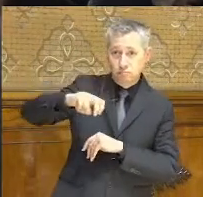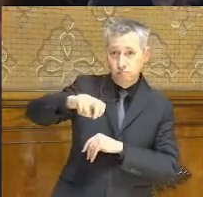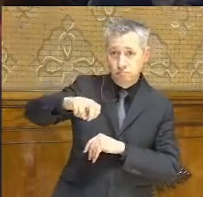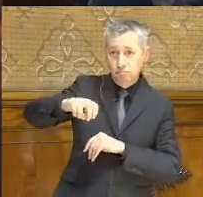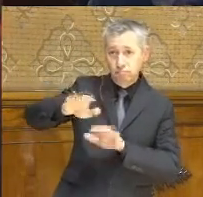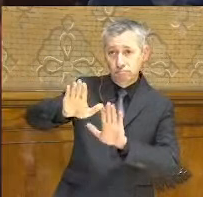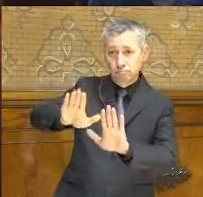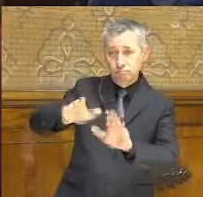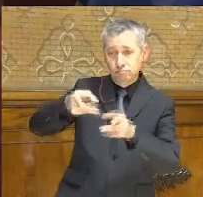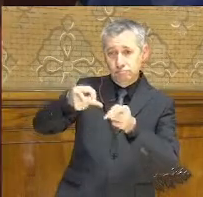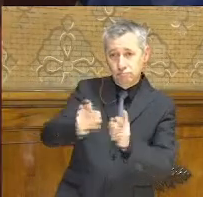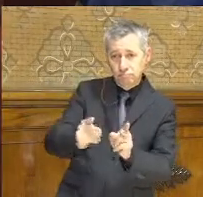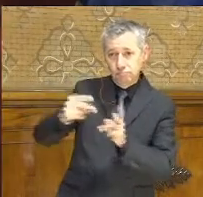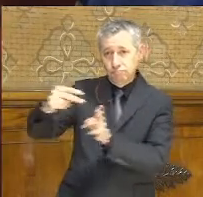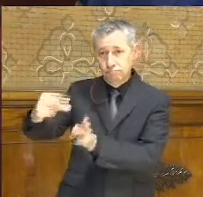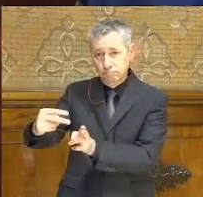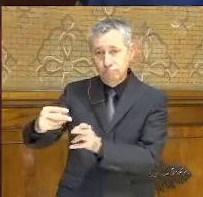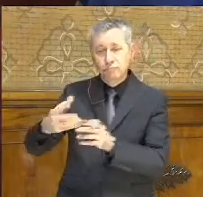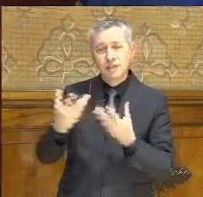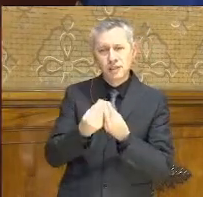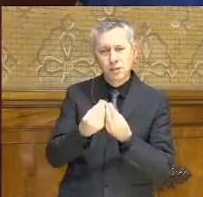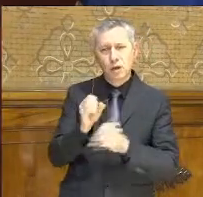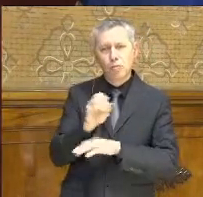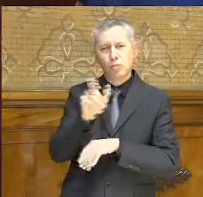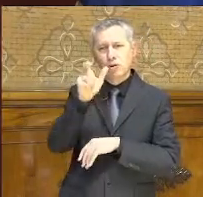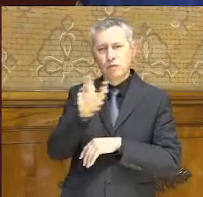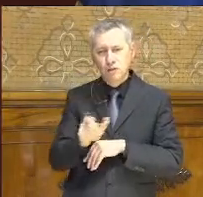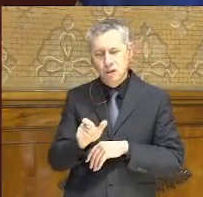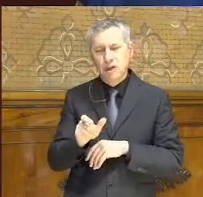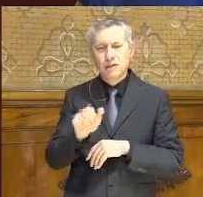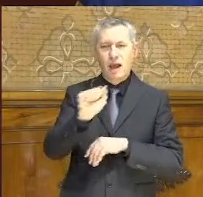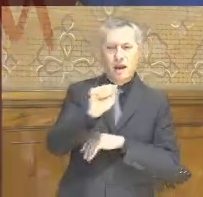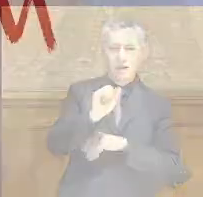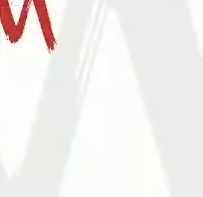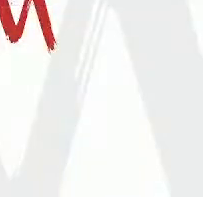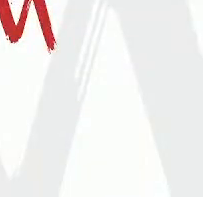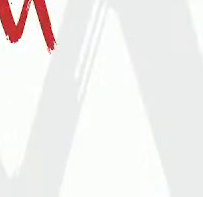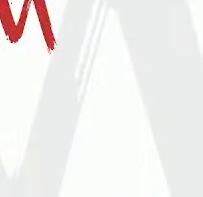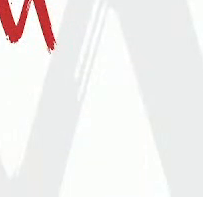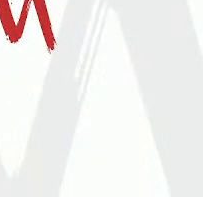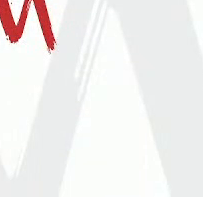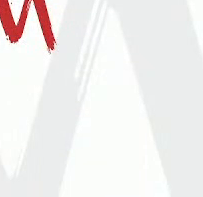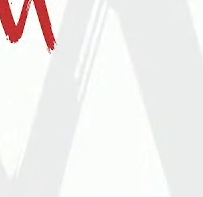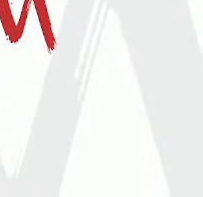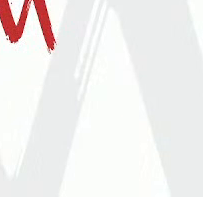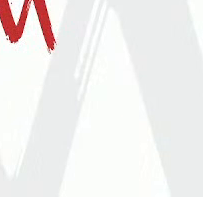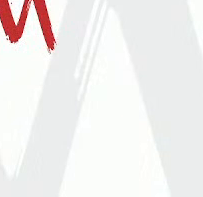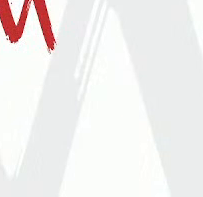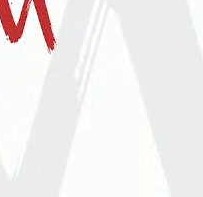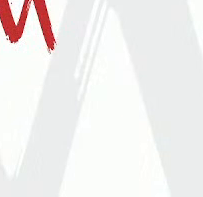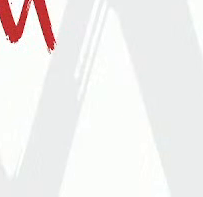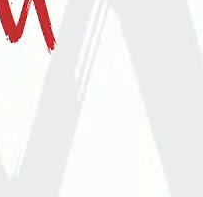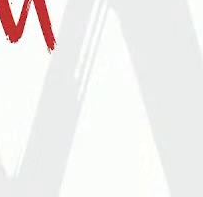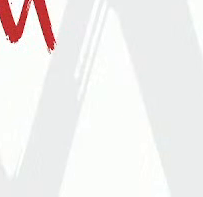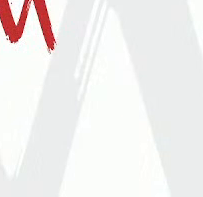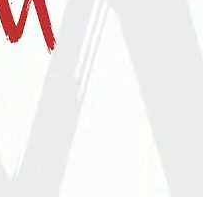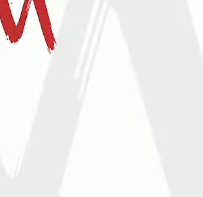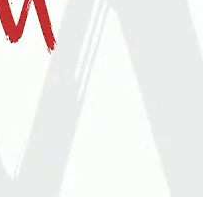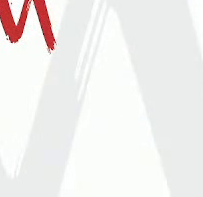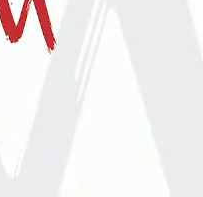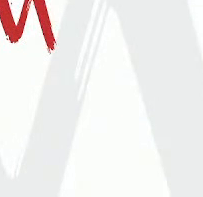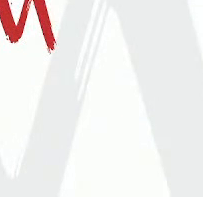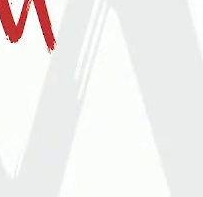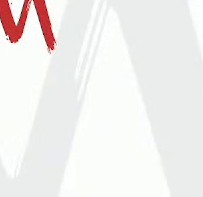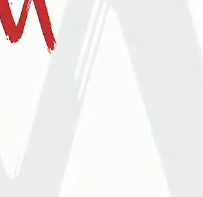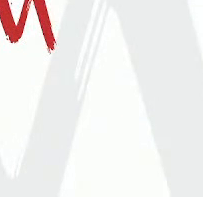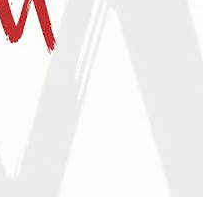prendere posto. Insieme richiamo alla professoressa Annalisa Oboe, professor Marcello Ghilardi, docente di estetica presso il